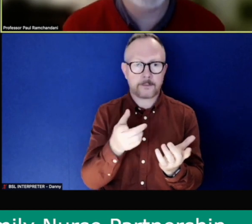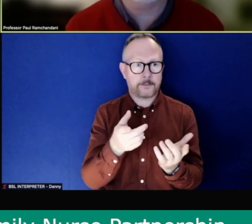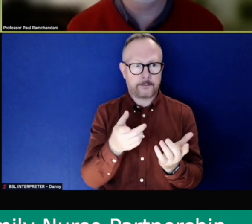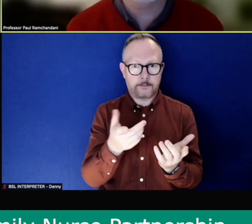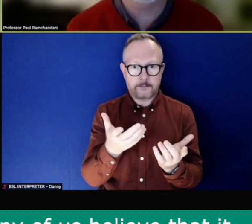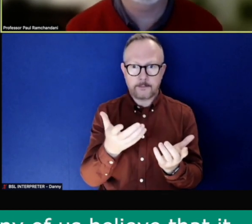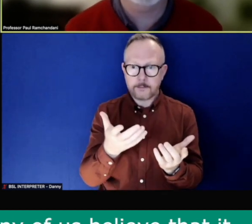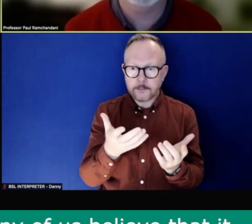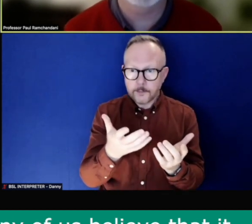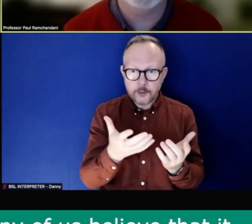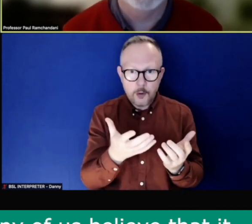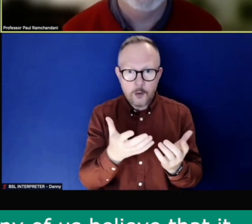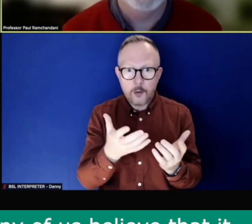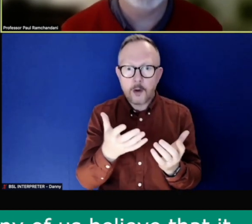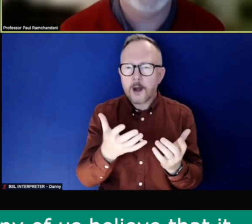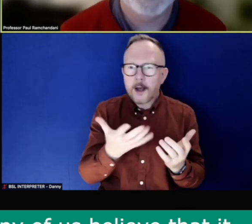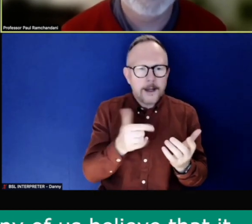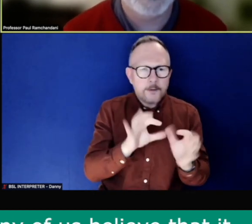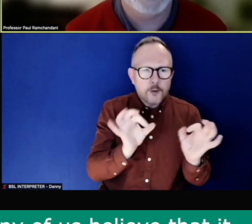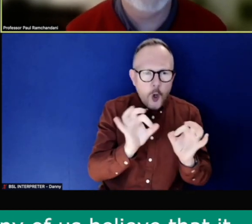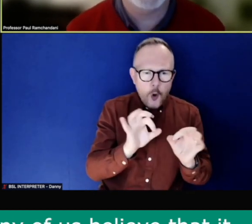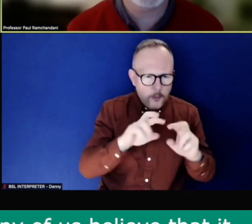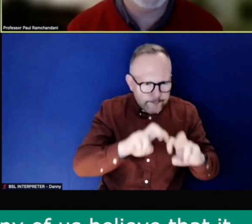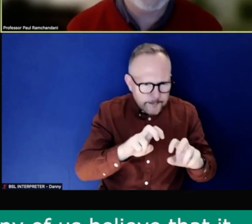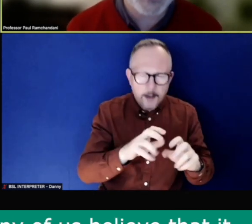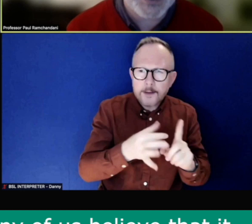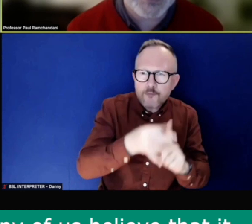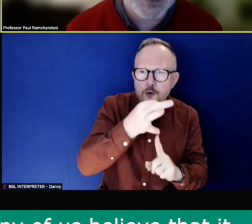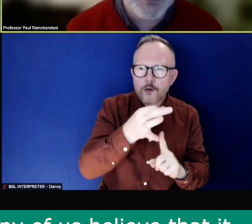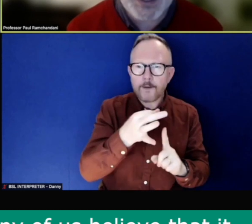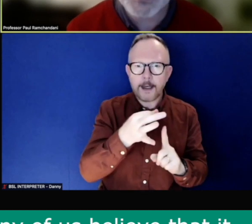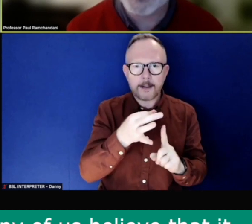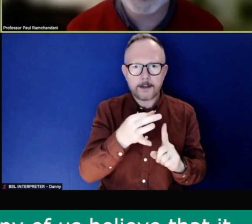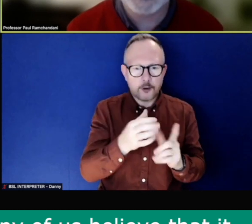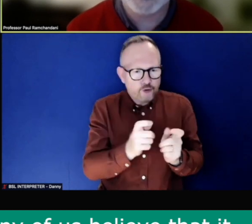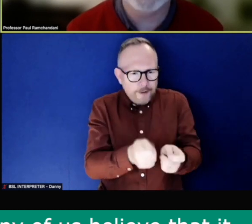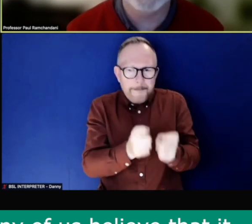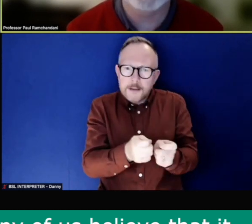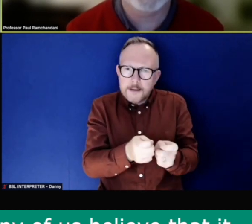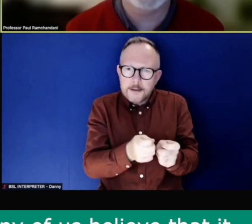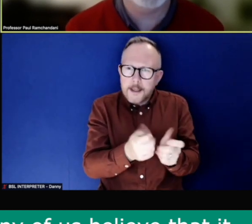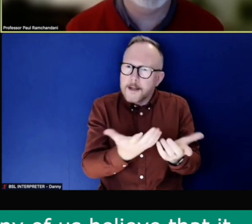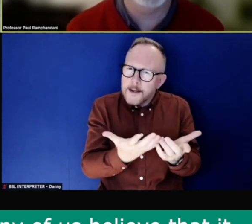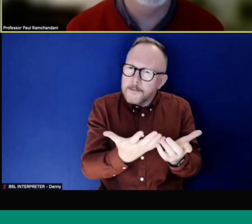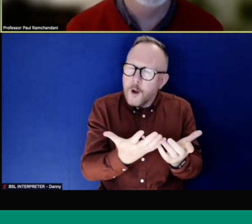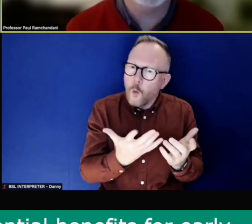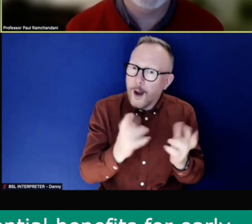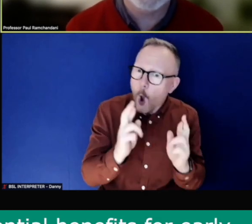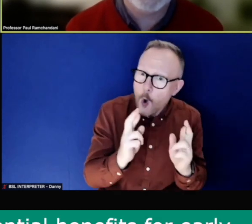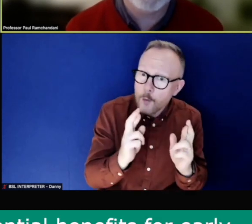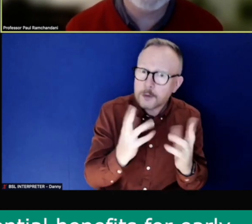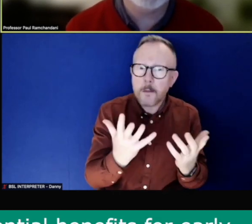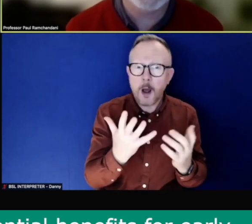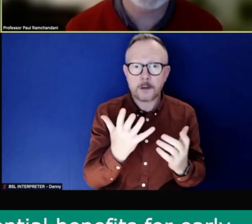on child maltreatment and some of the other things that we hope and many of us believed it had impact on, certainly did in the early trials in America.